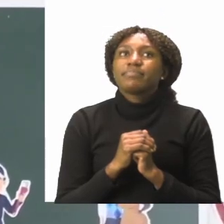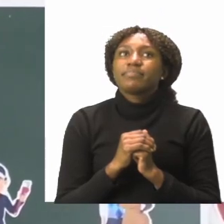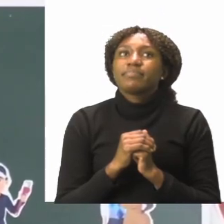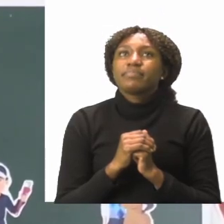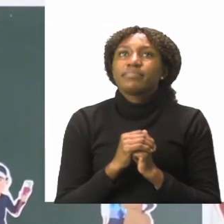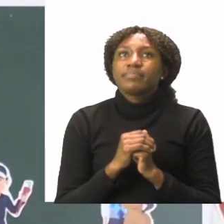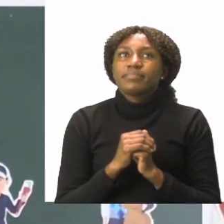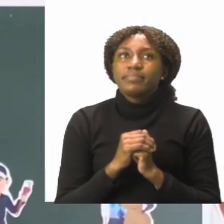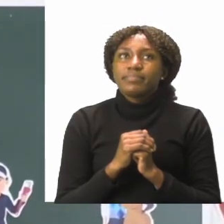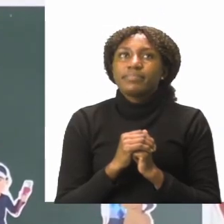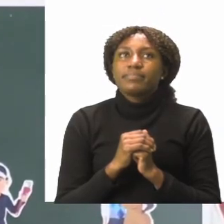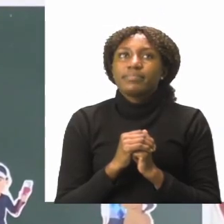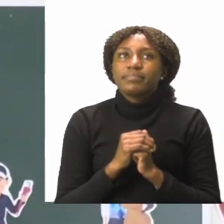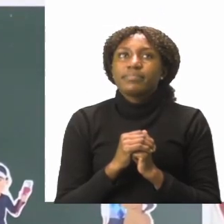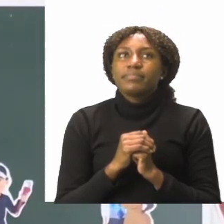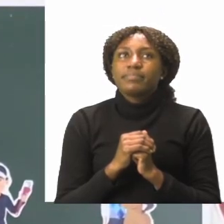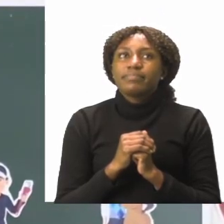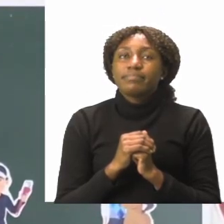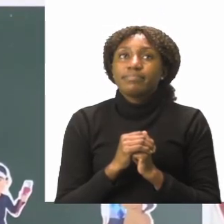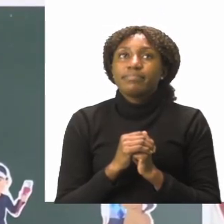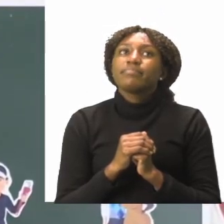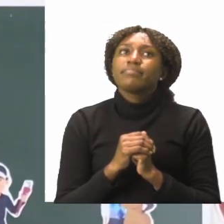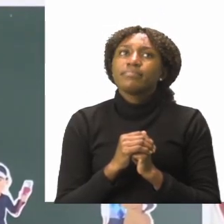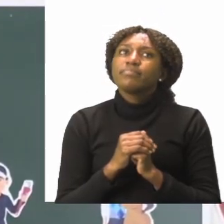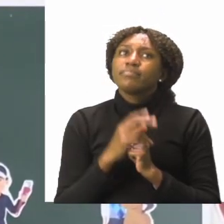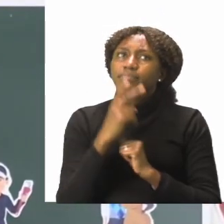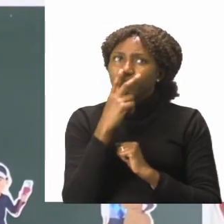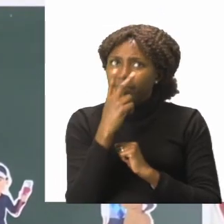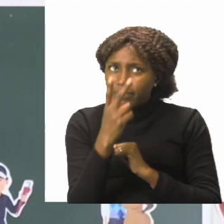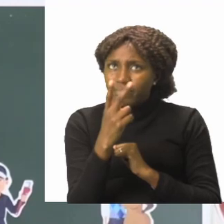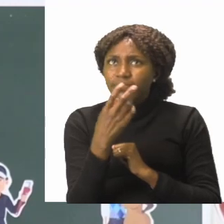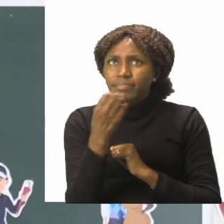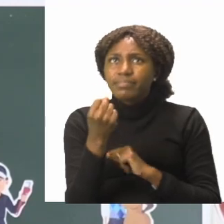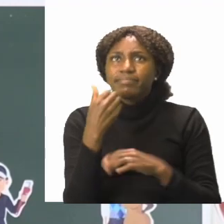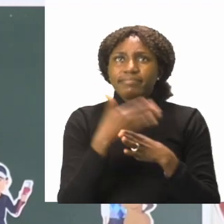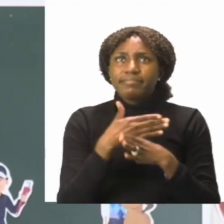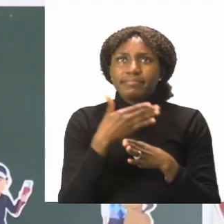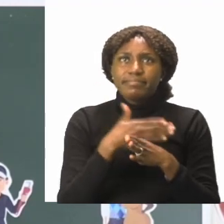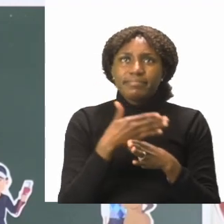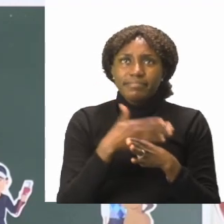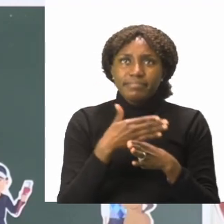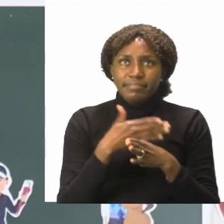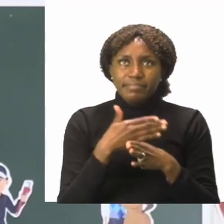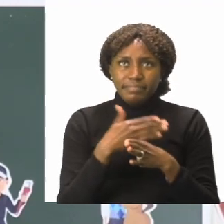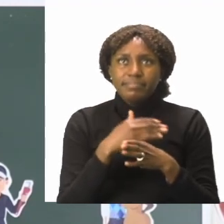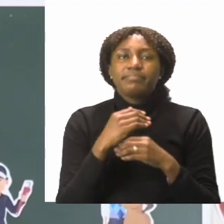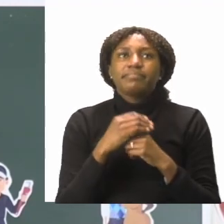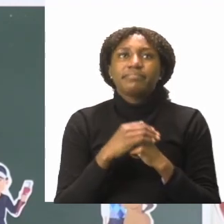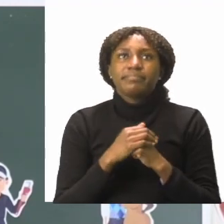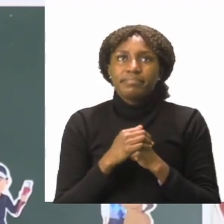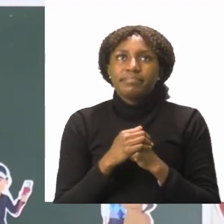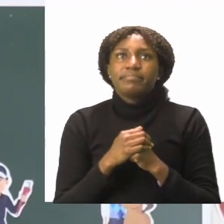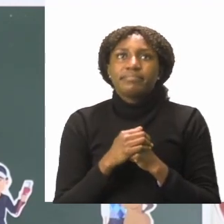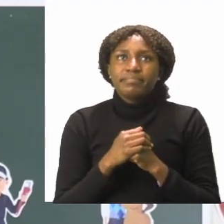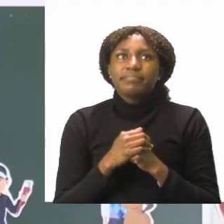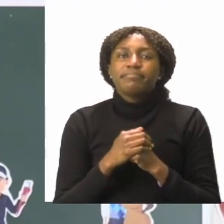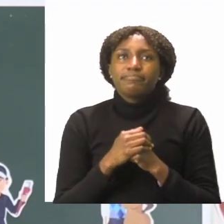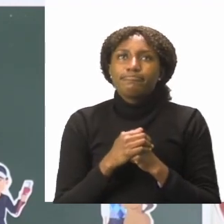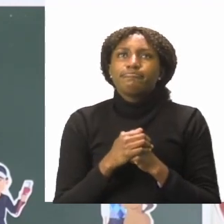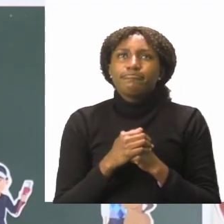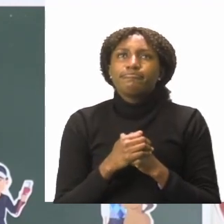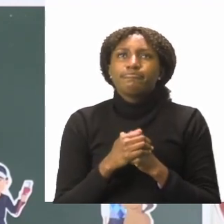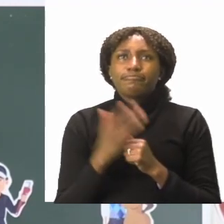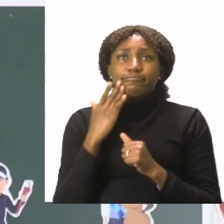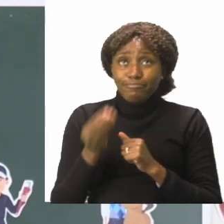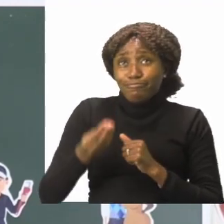we say that they have an occupation, something they want to be when they grow up, to help them earn money and